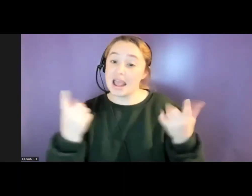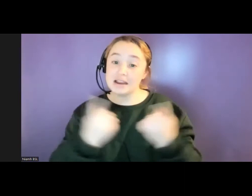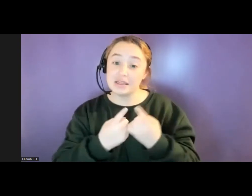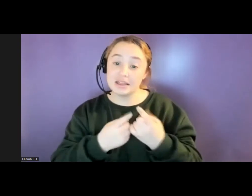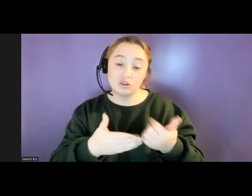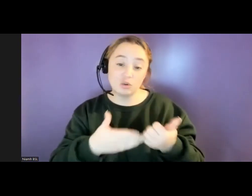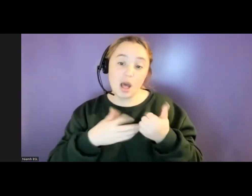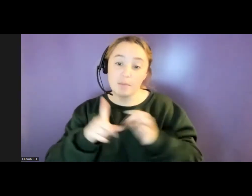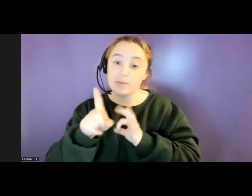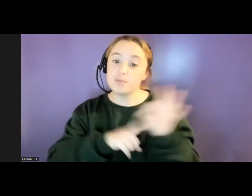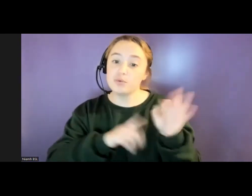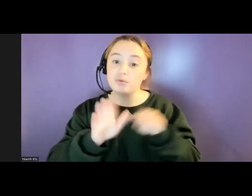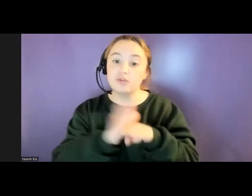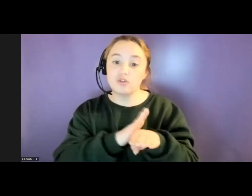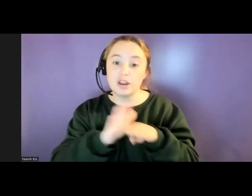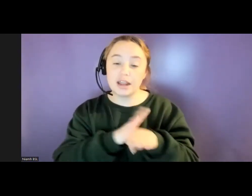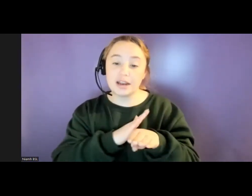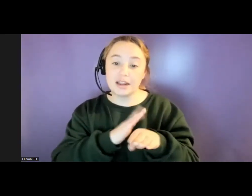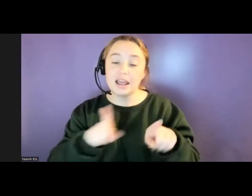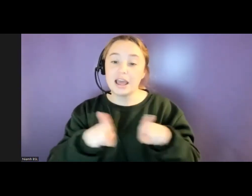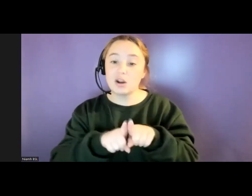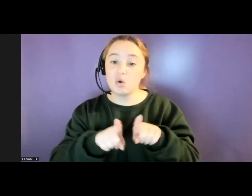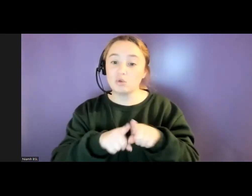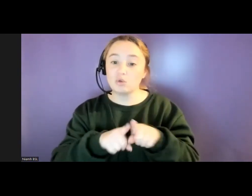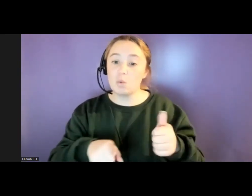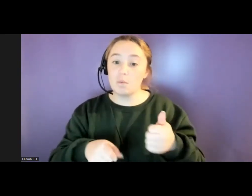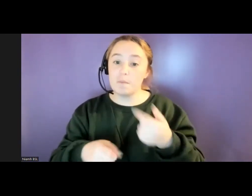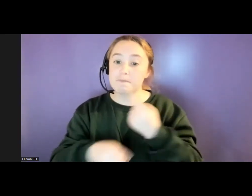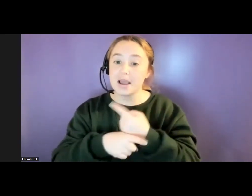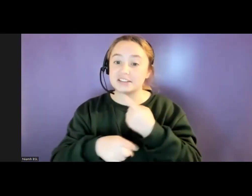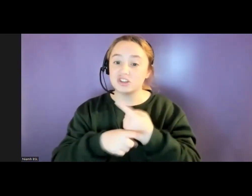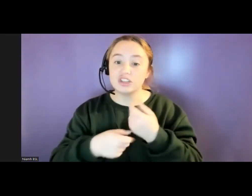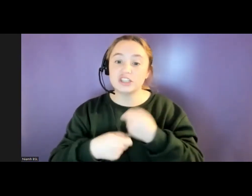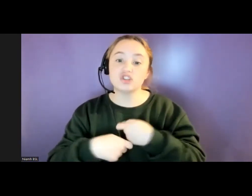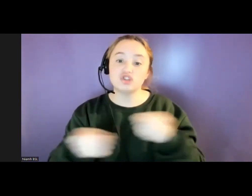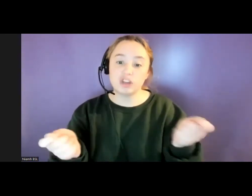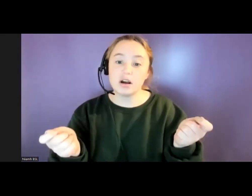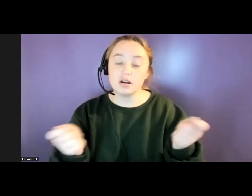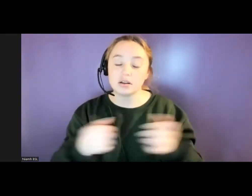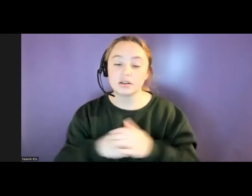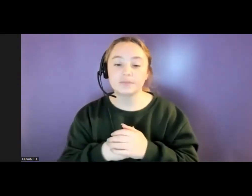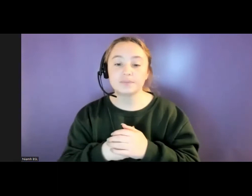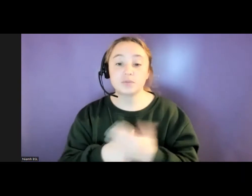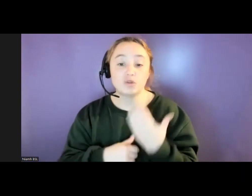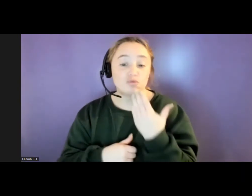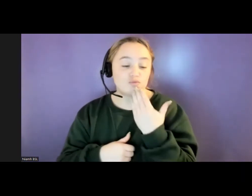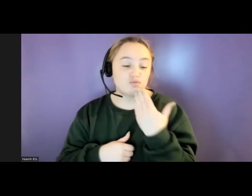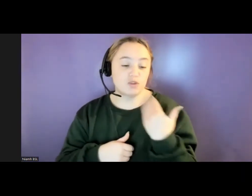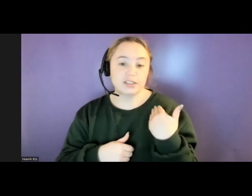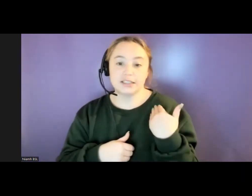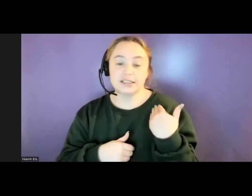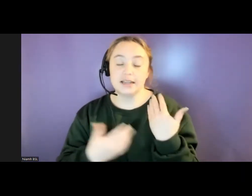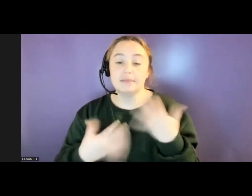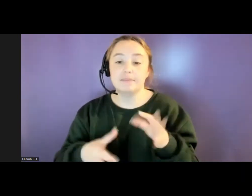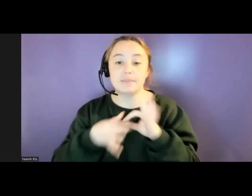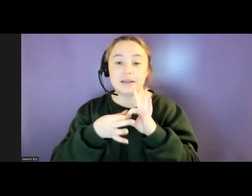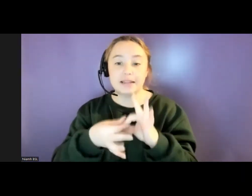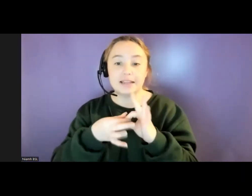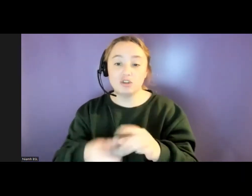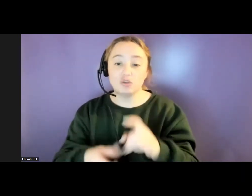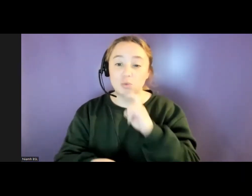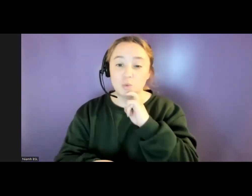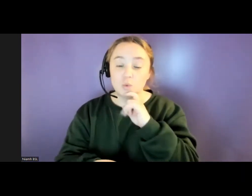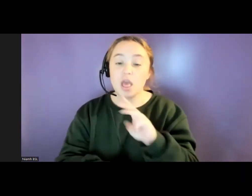improve training and share any of those messages. So very recently we have engaged with a third